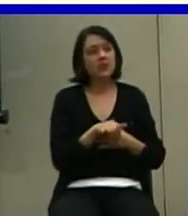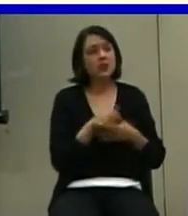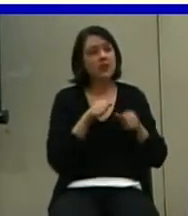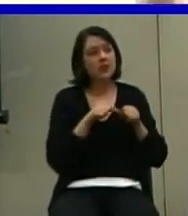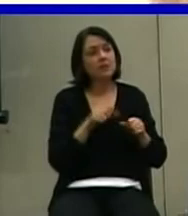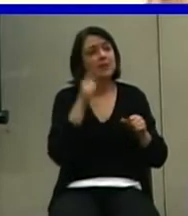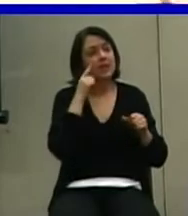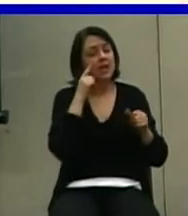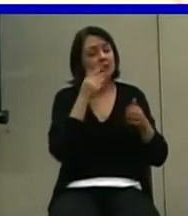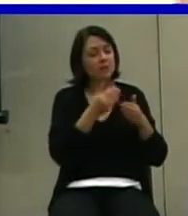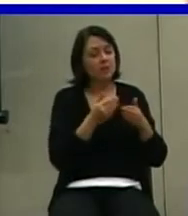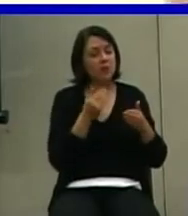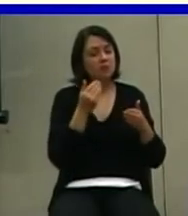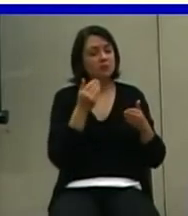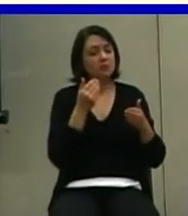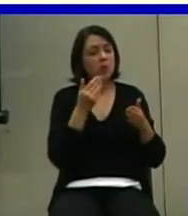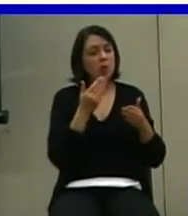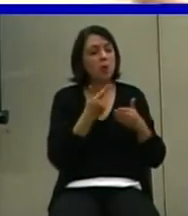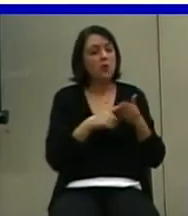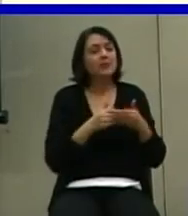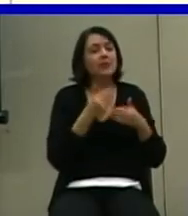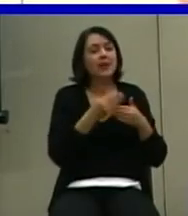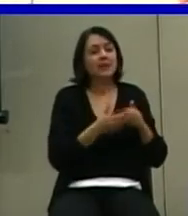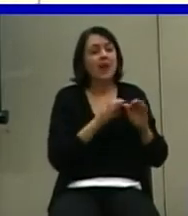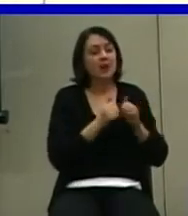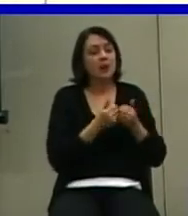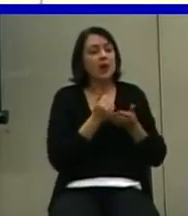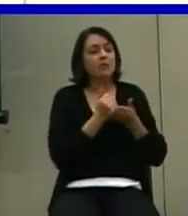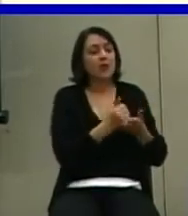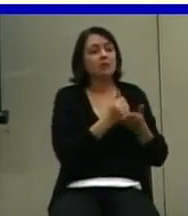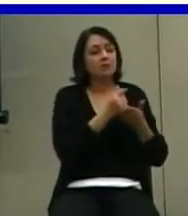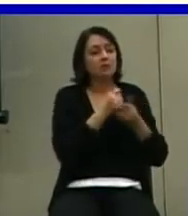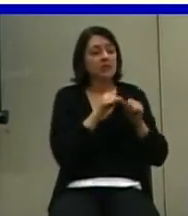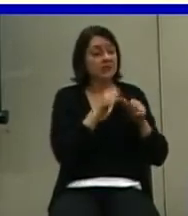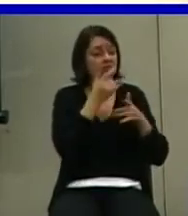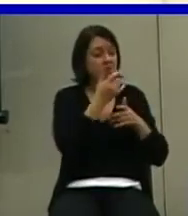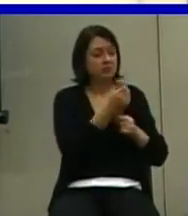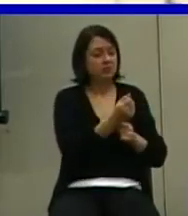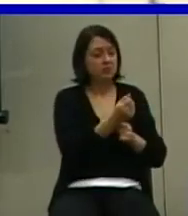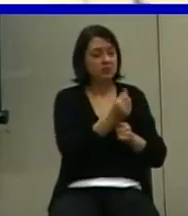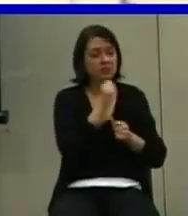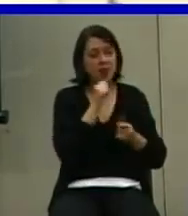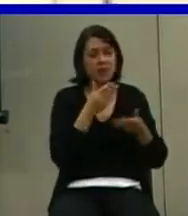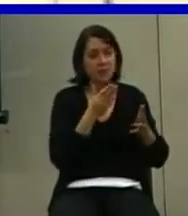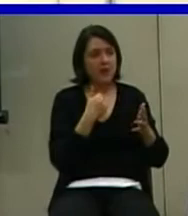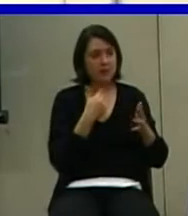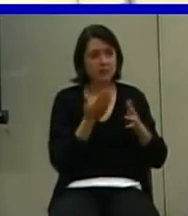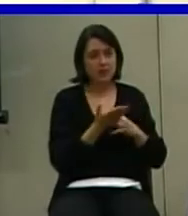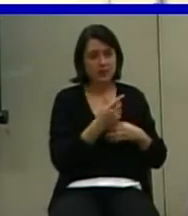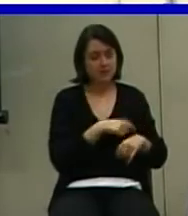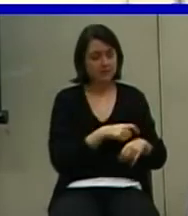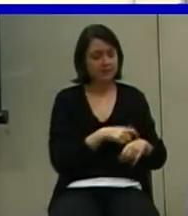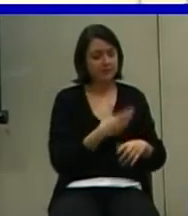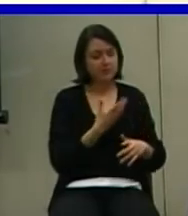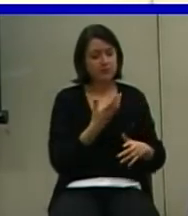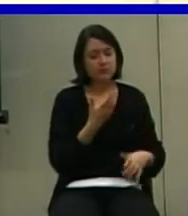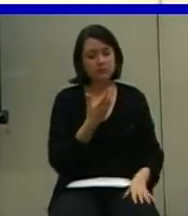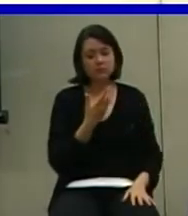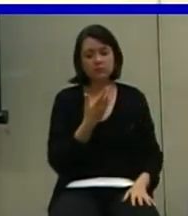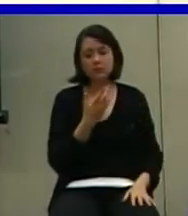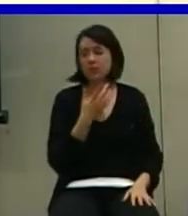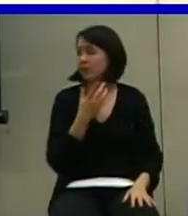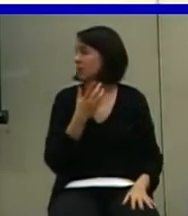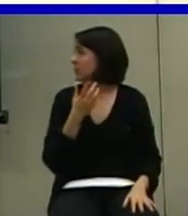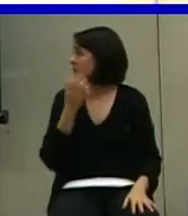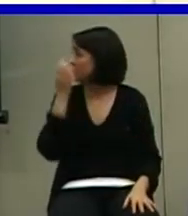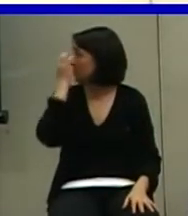thinking ahead. What's next? How do we keep them engaged? Don't let them have downtime. Questioning probably comes out in this literature